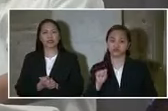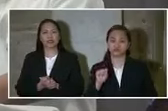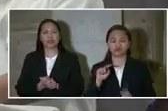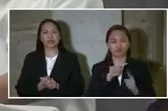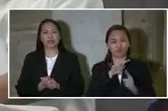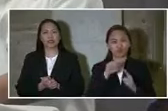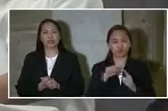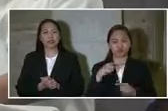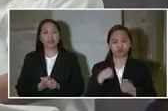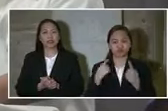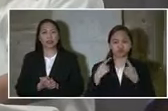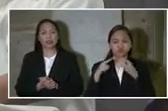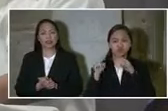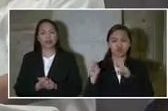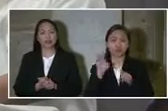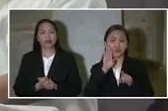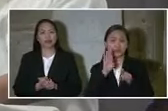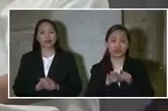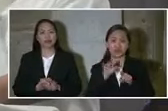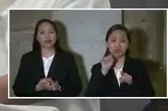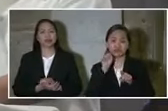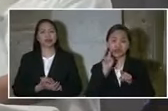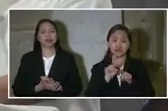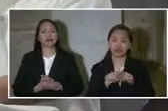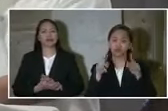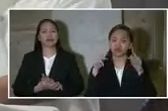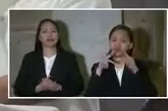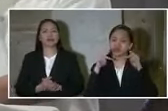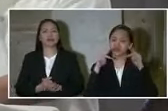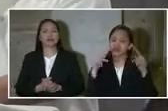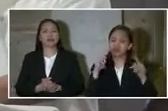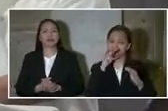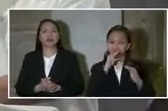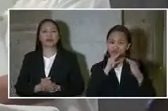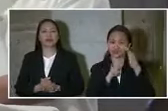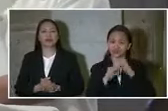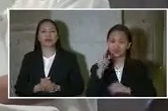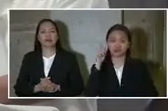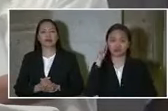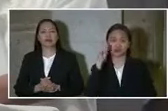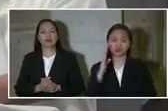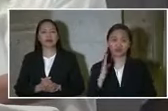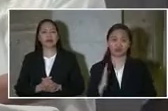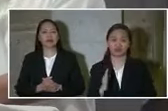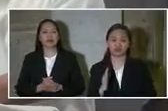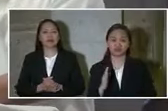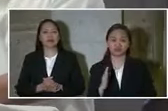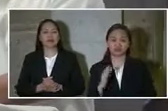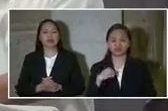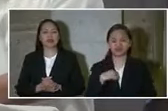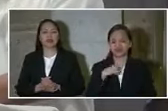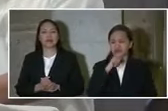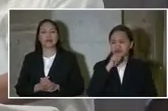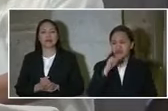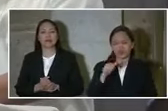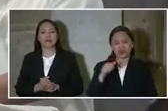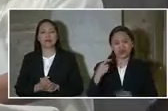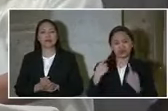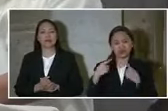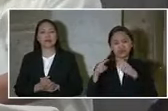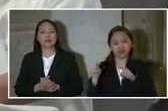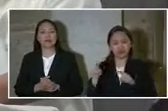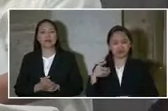you, brothers and sisters, proclaiming the mystery of God, I did not come with